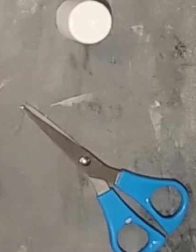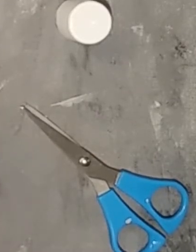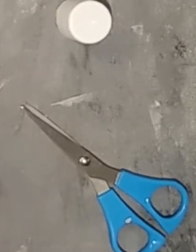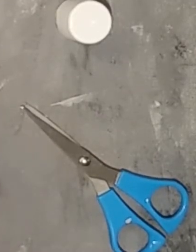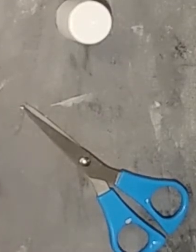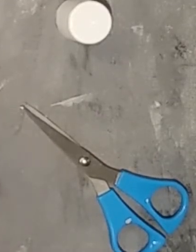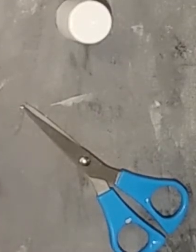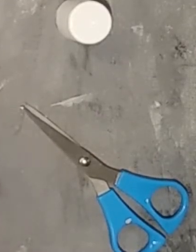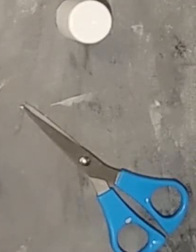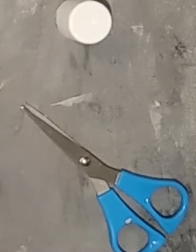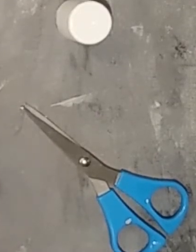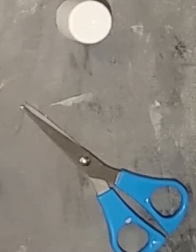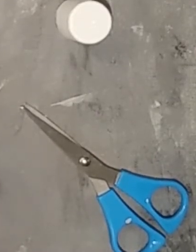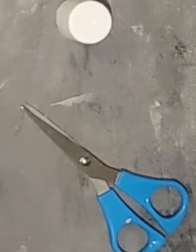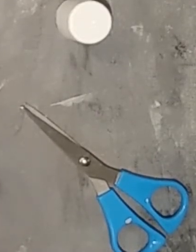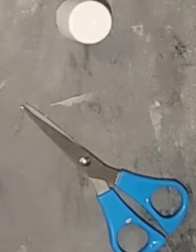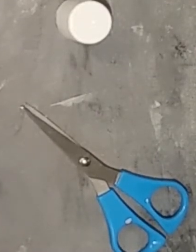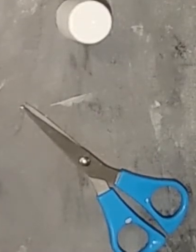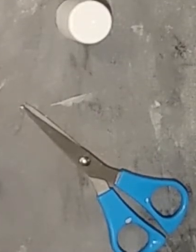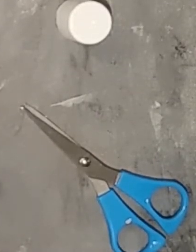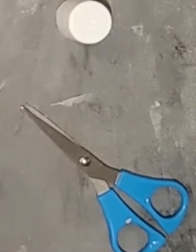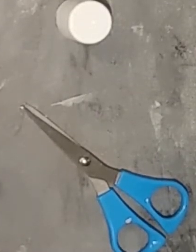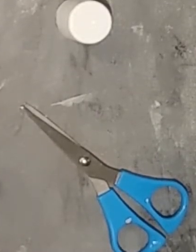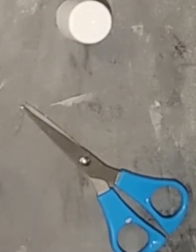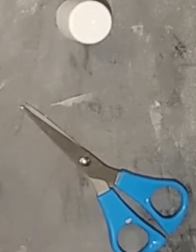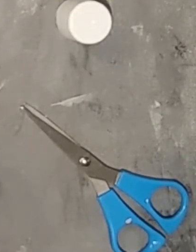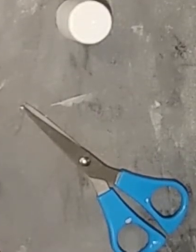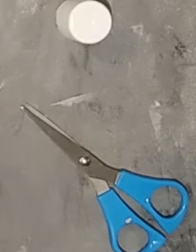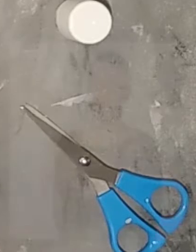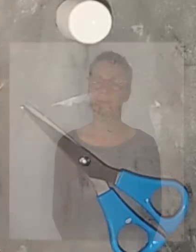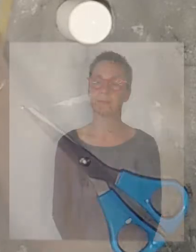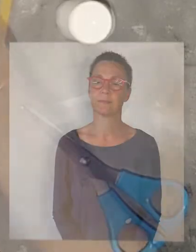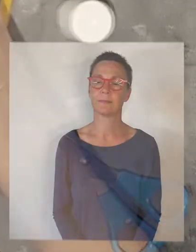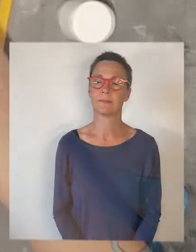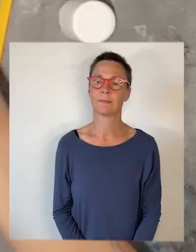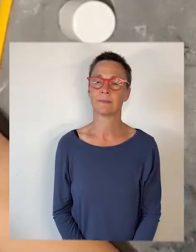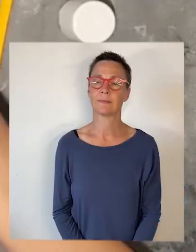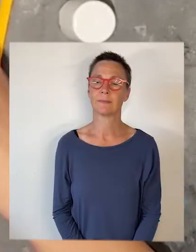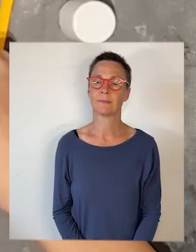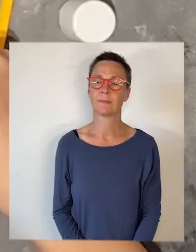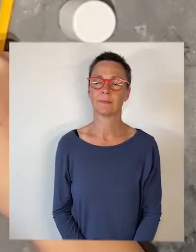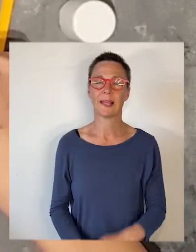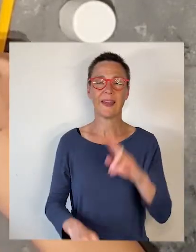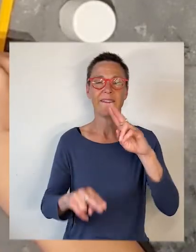On a piece of folded over card, I'm just drawing a fin for the whale's back.